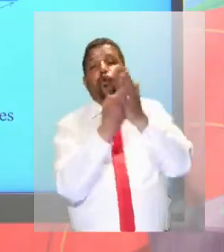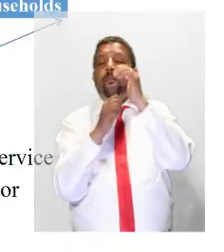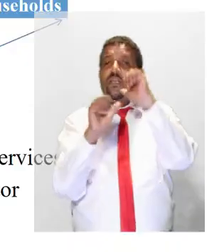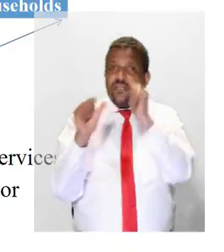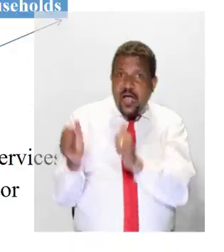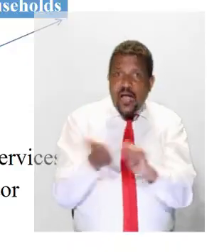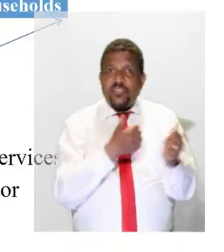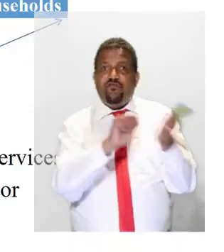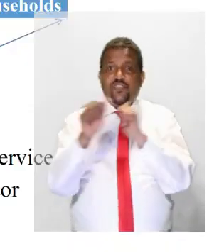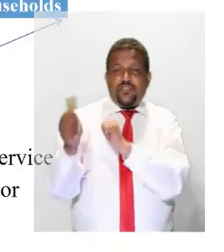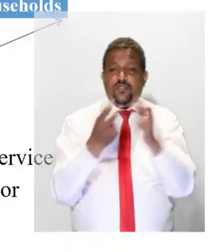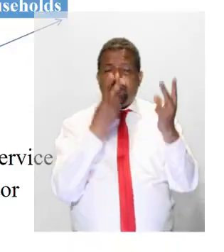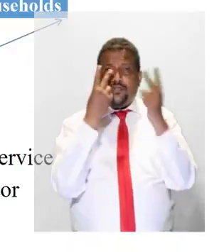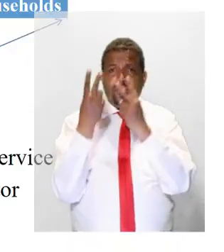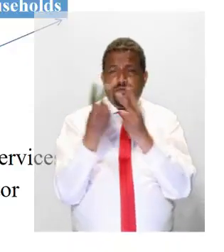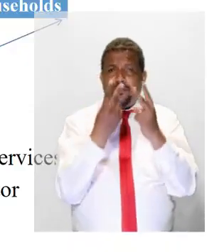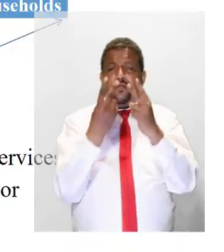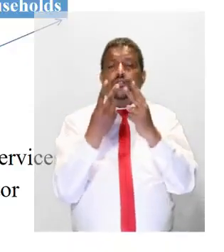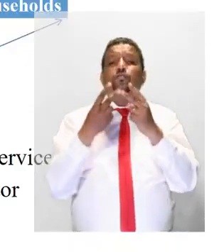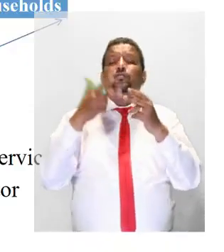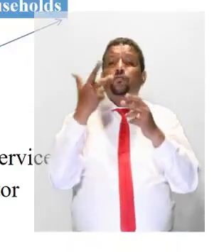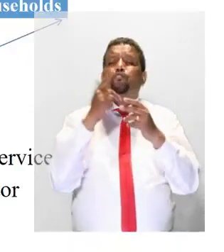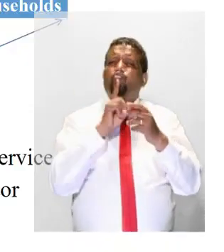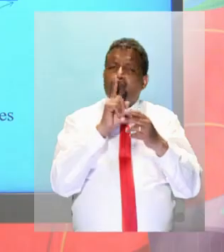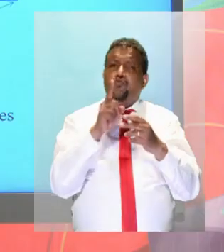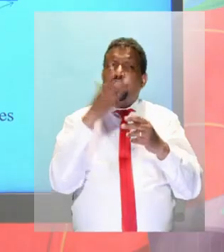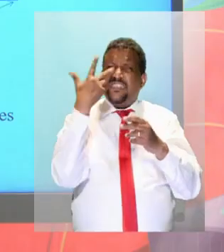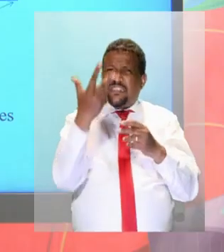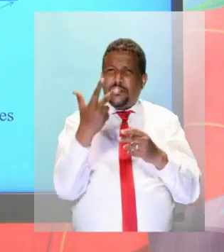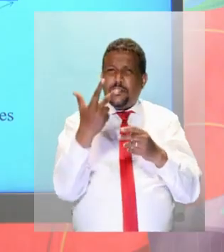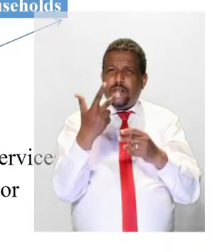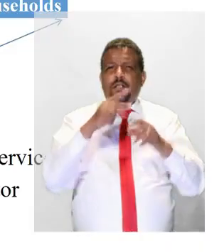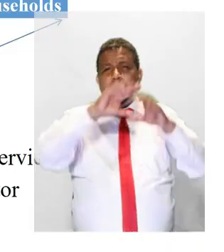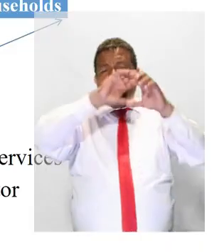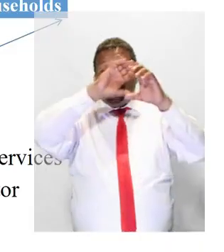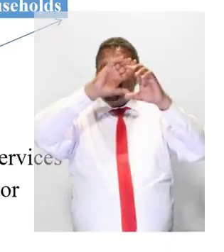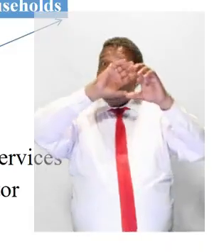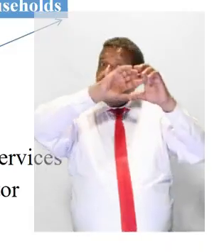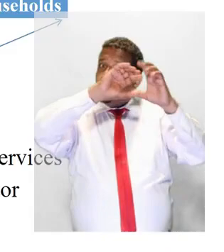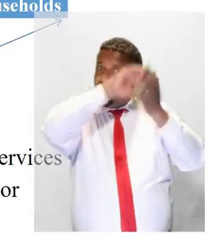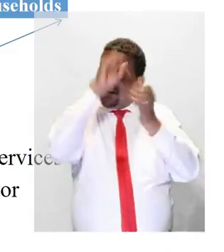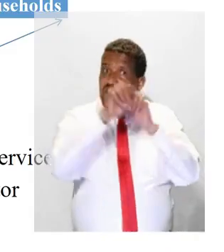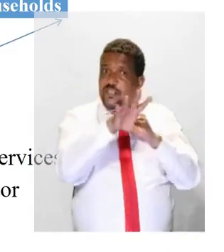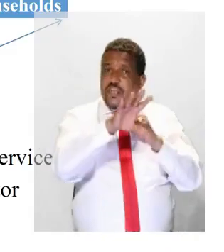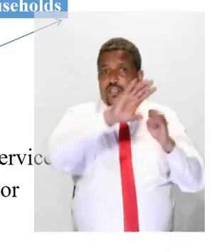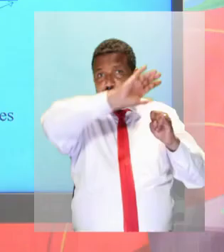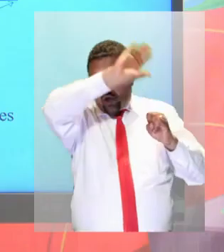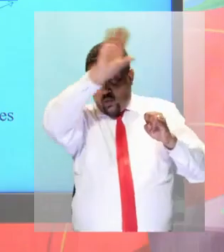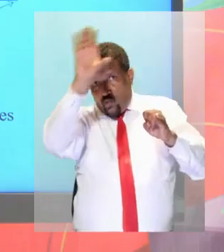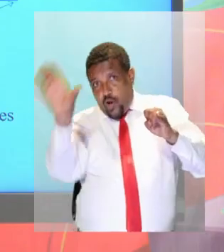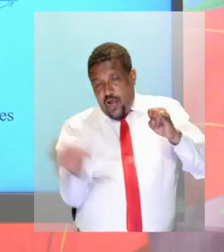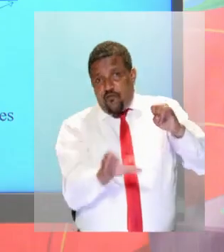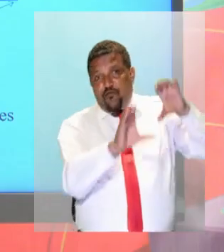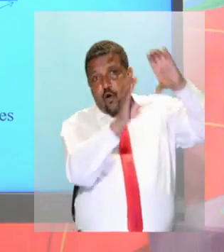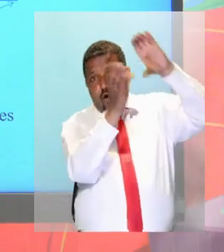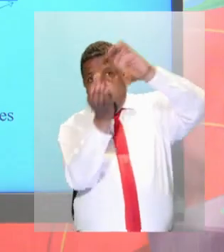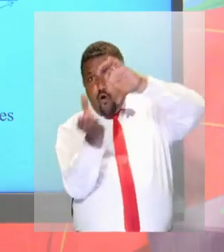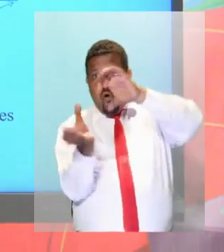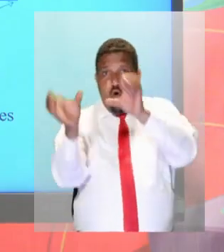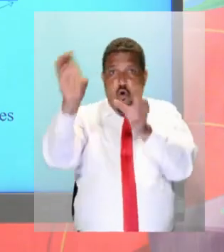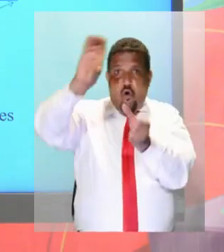going to see the two-sector circular flow model and the three-sector circular flow model. Under the two-sector circular flow